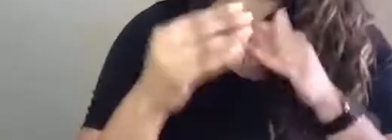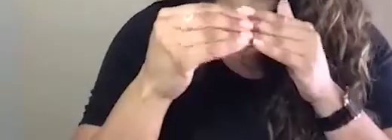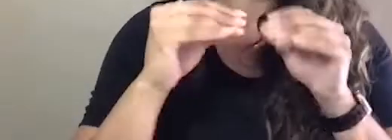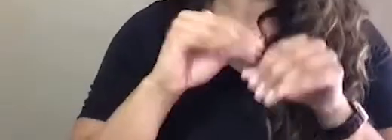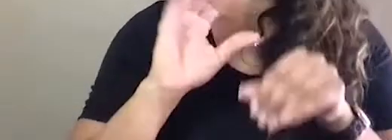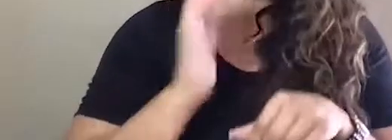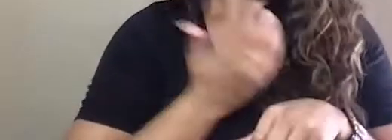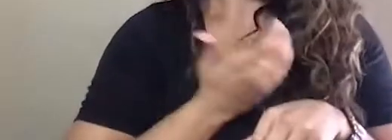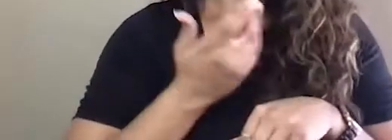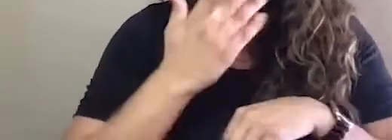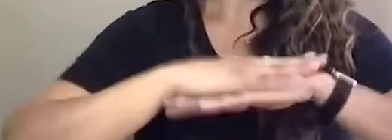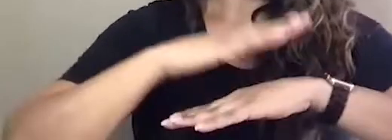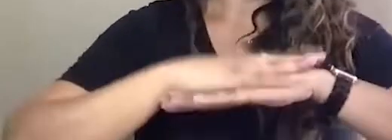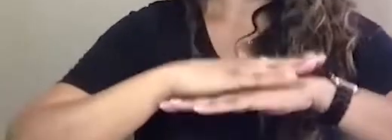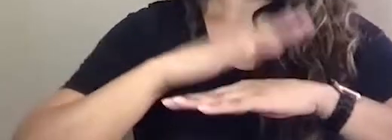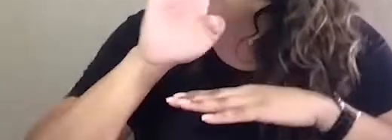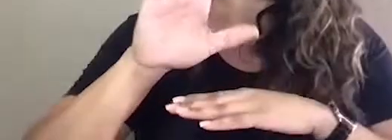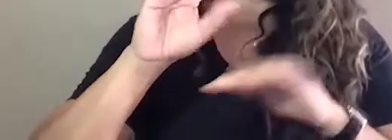platform ecosystem.